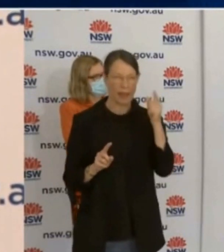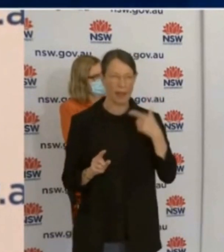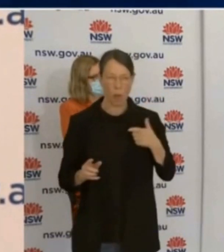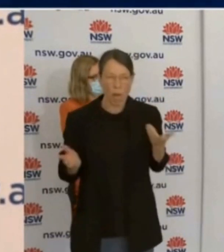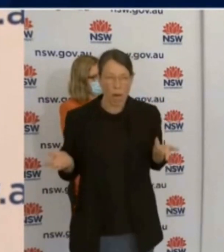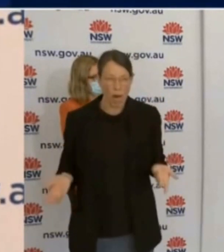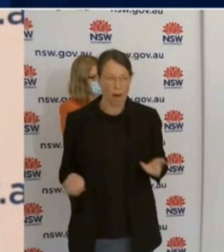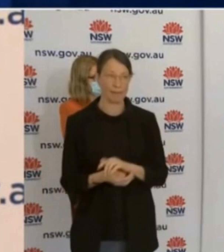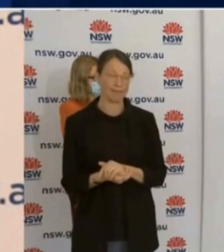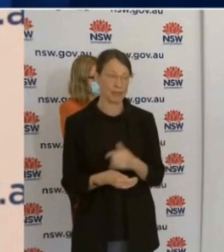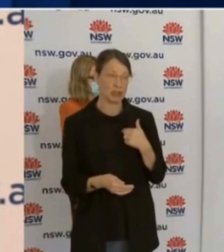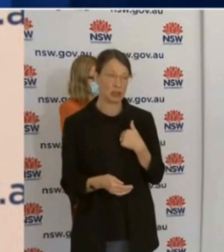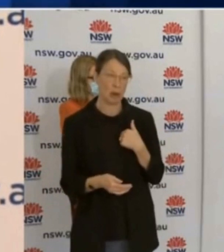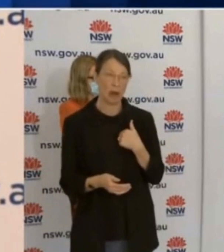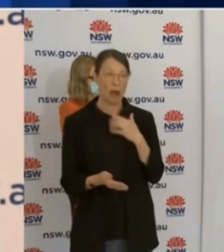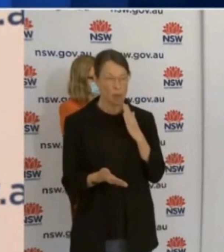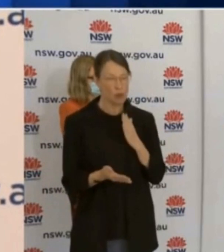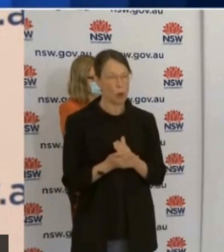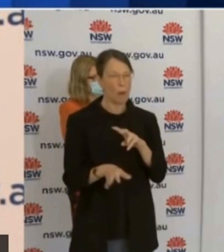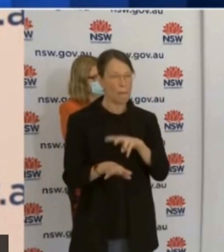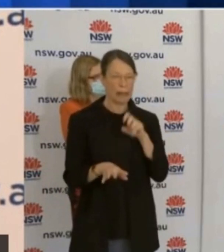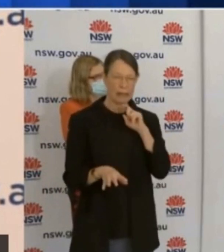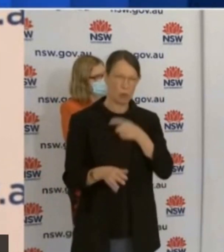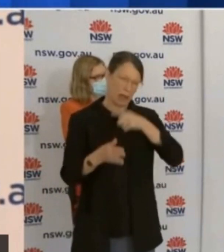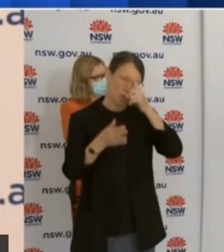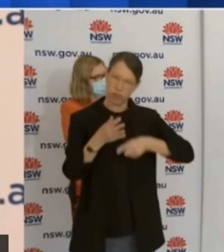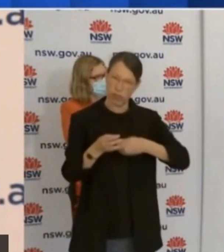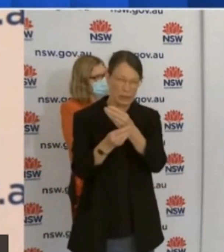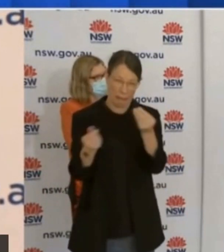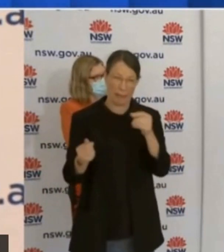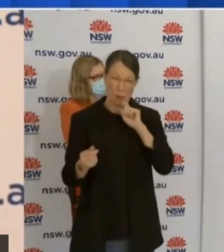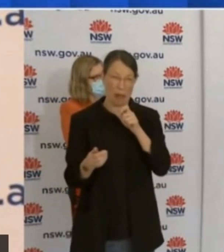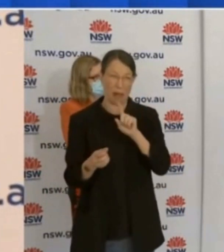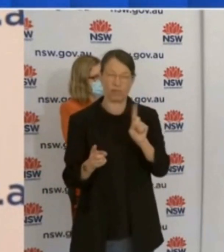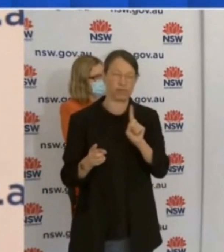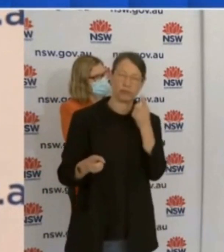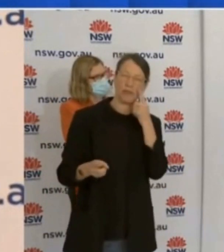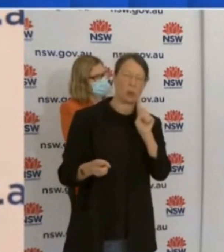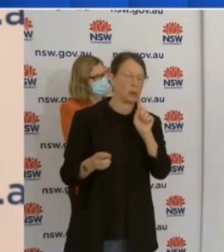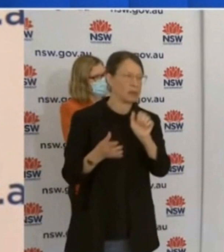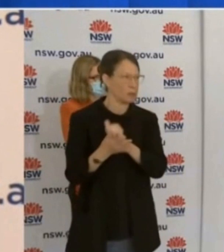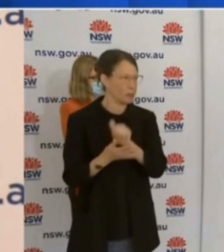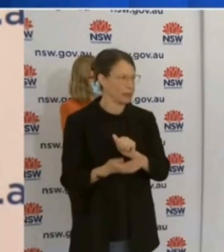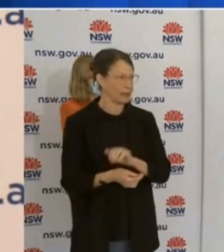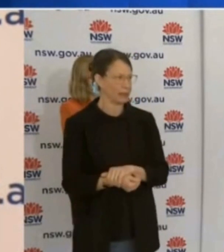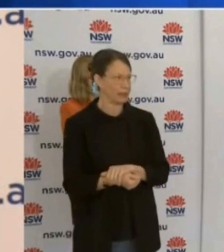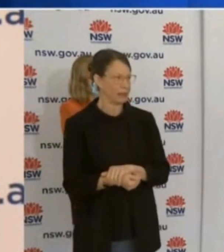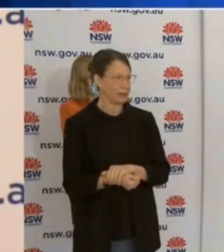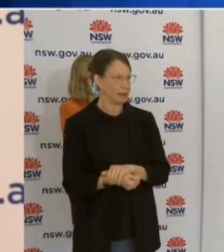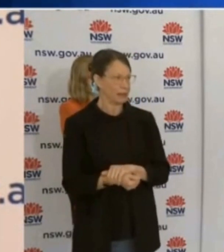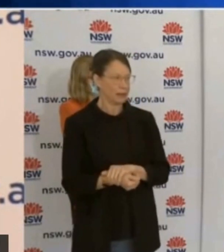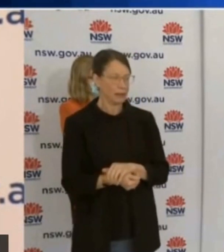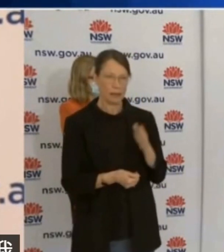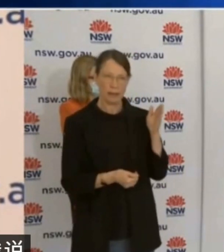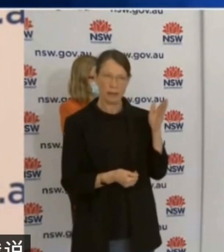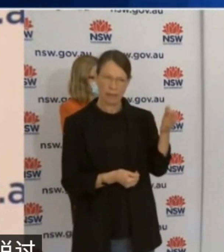and I trust the police will be able to take appropriate action in due course. Is it the case that he's going to inspect the property that's